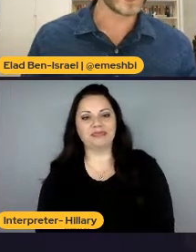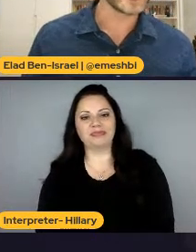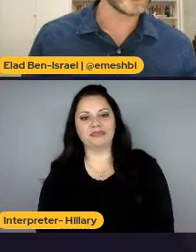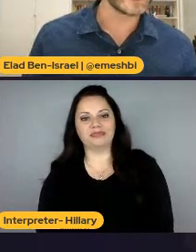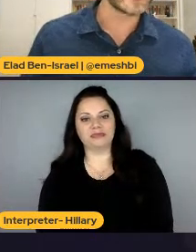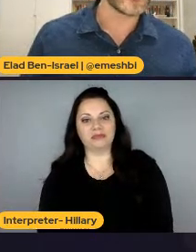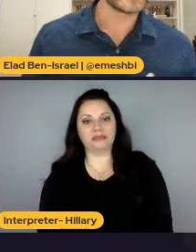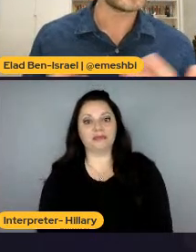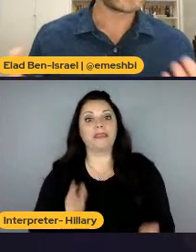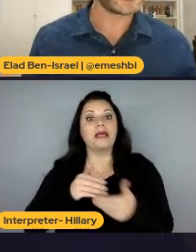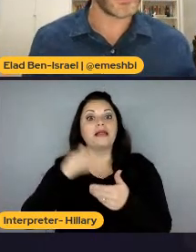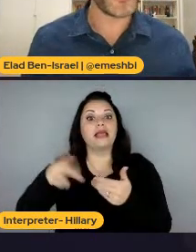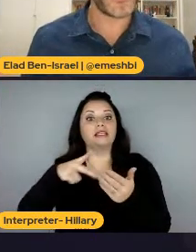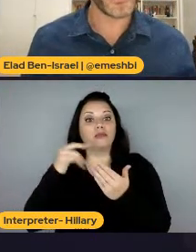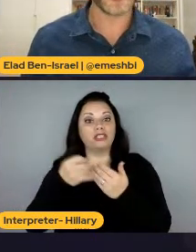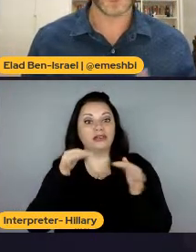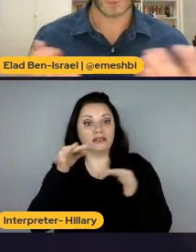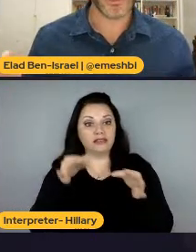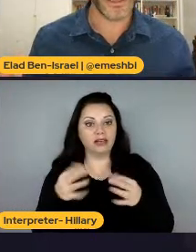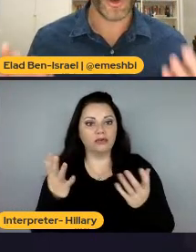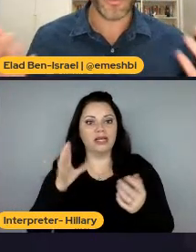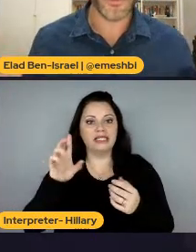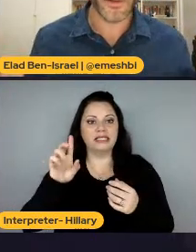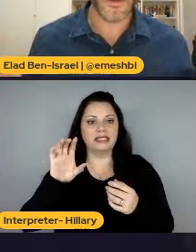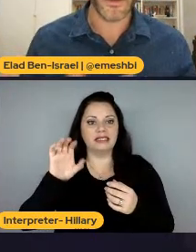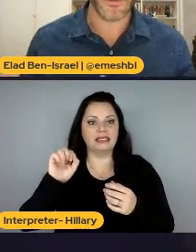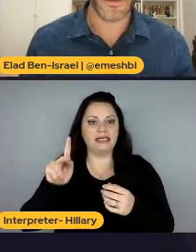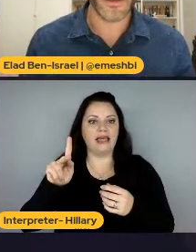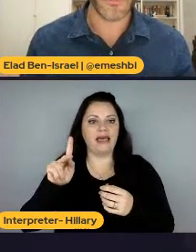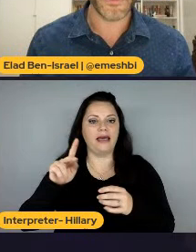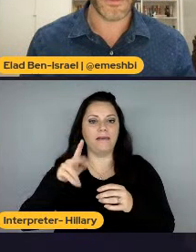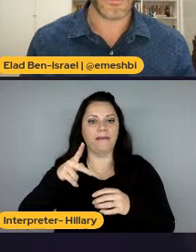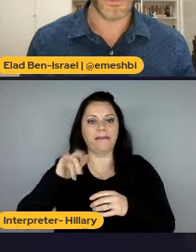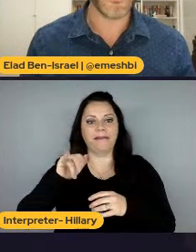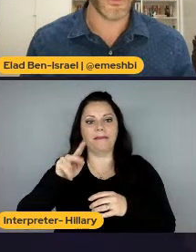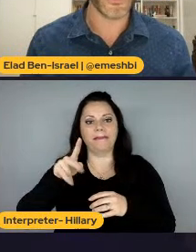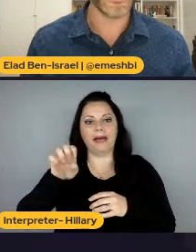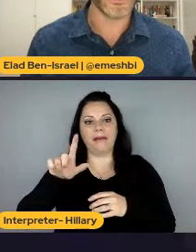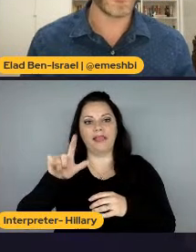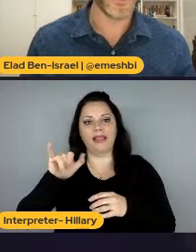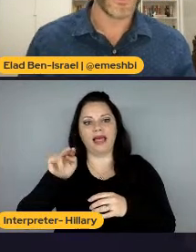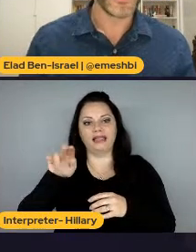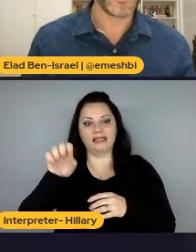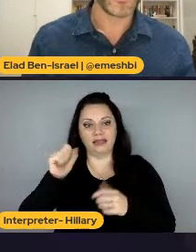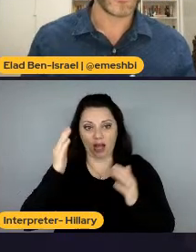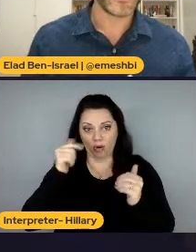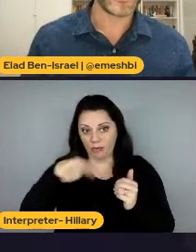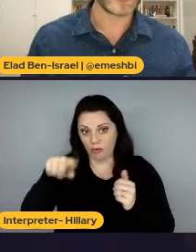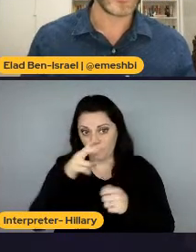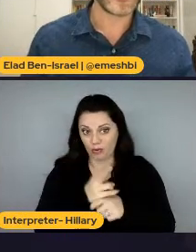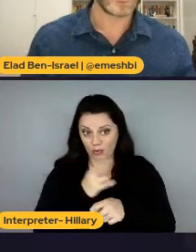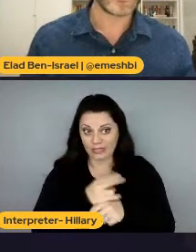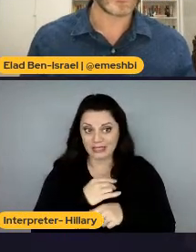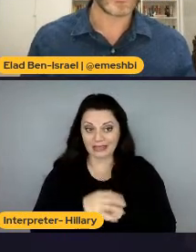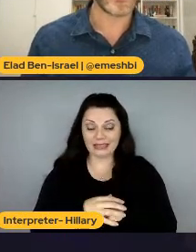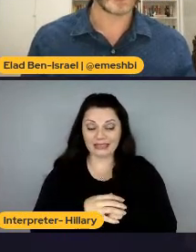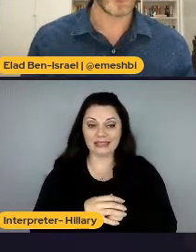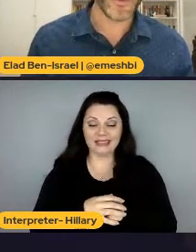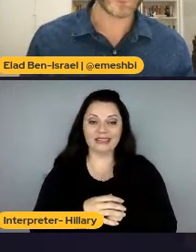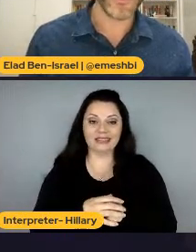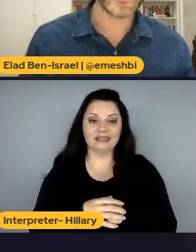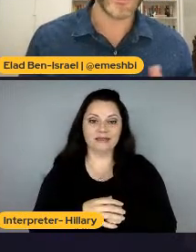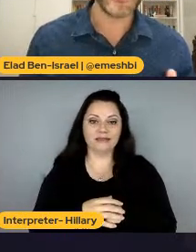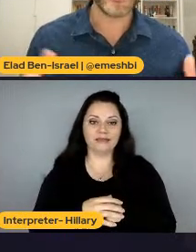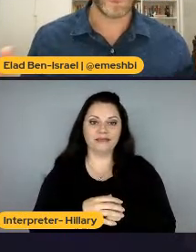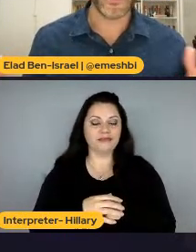The next project I want to talk about is CDK pipelines, which I hope that some of you are using. It's